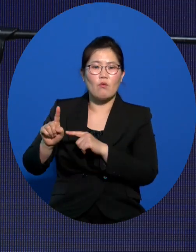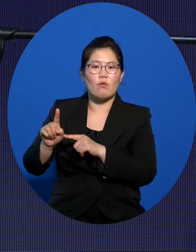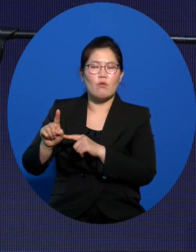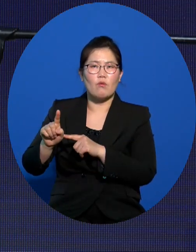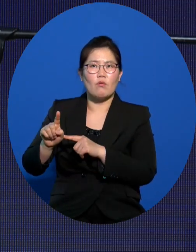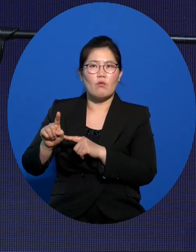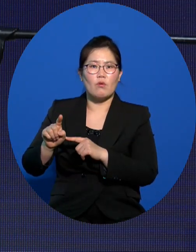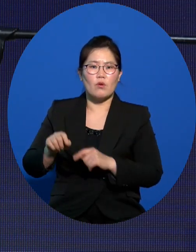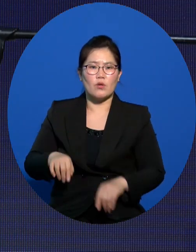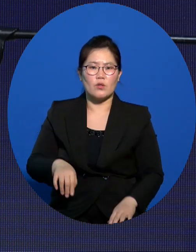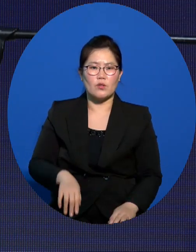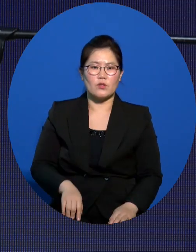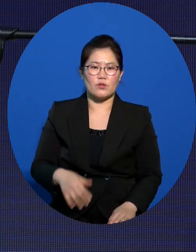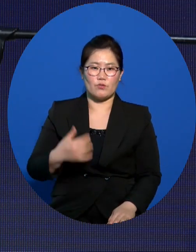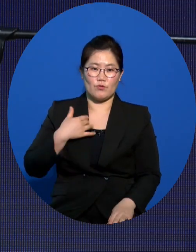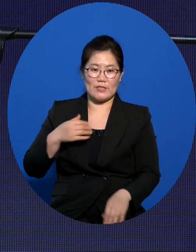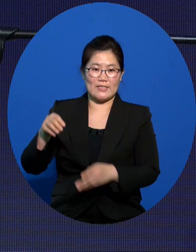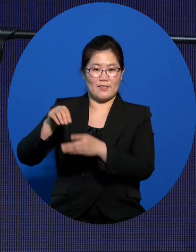Now,